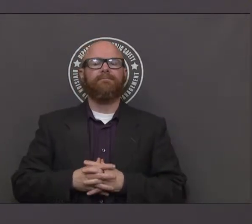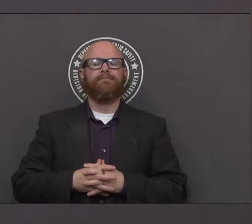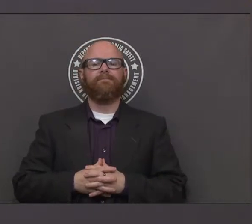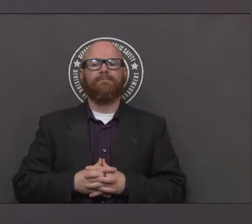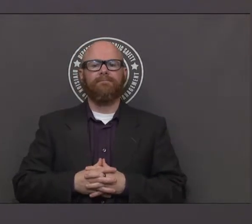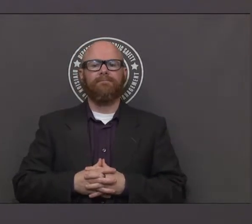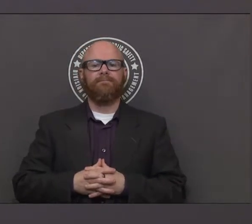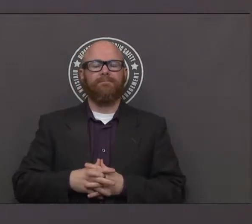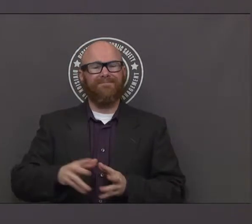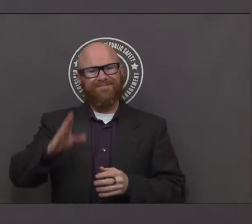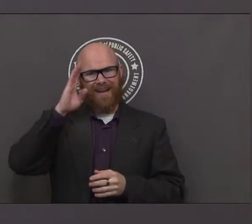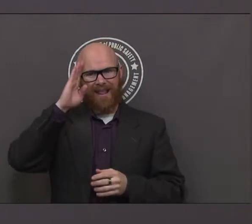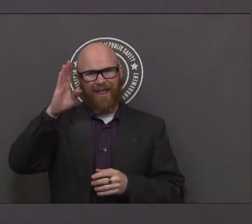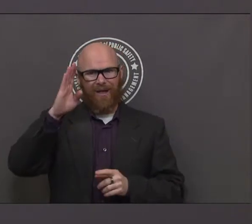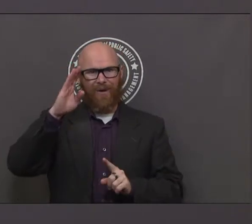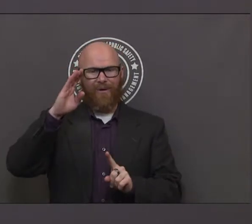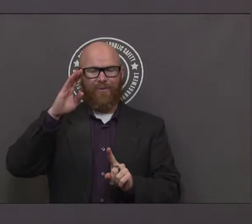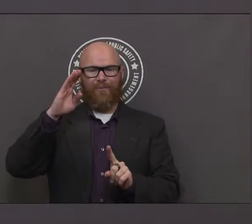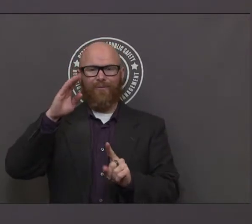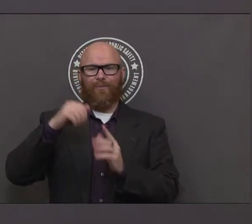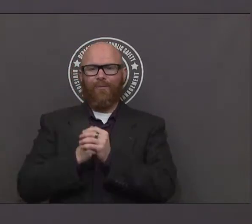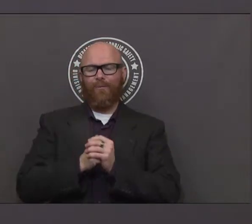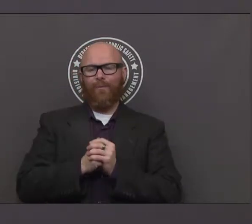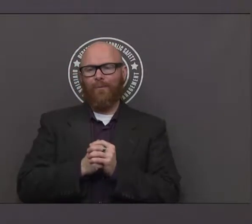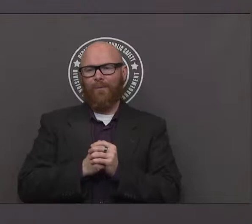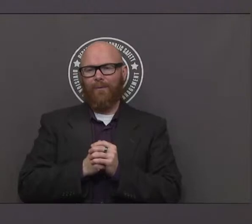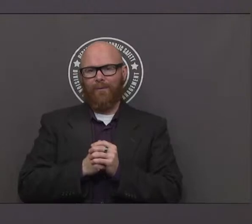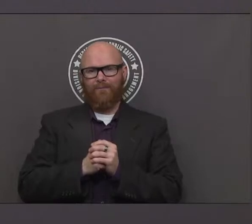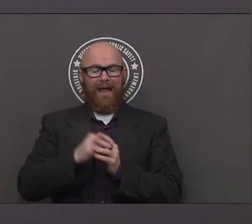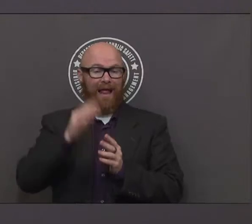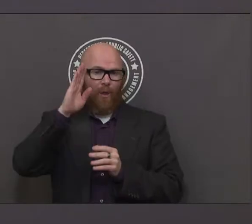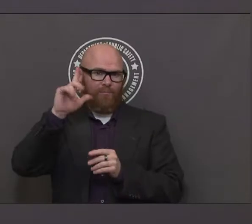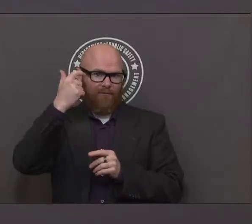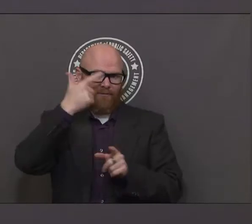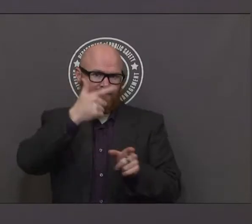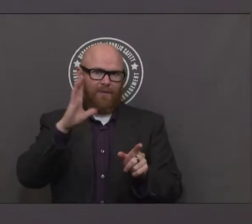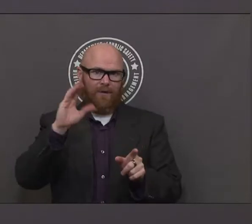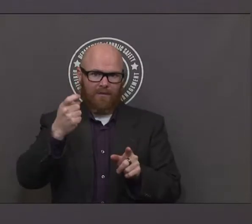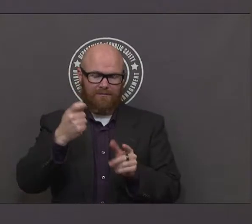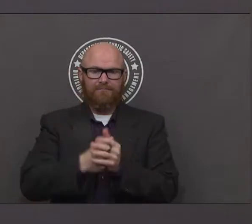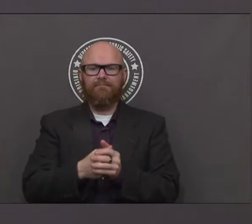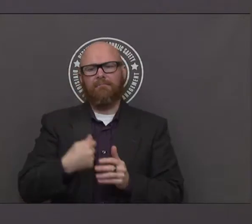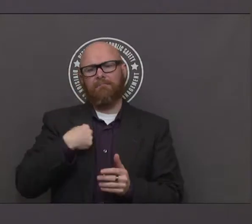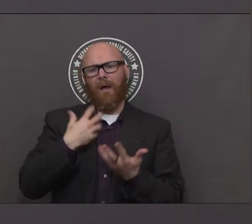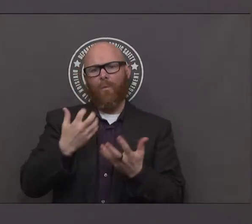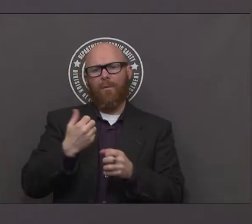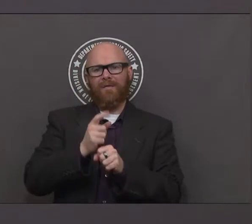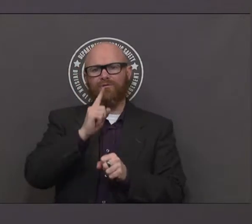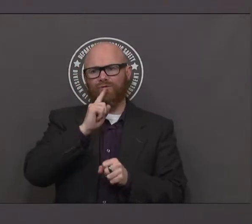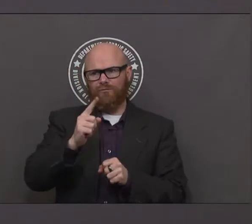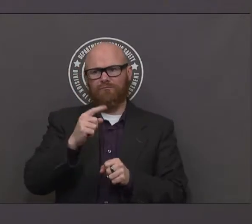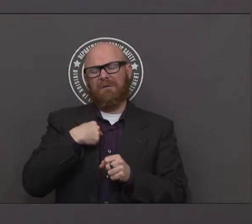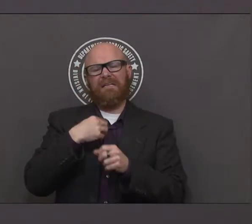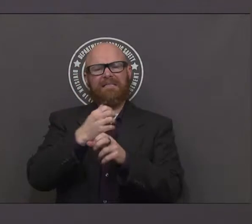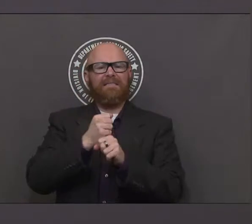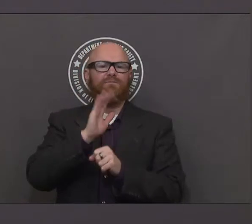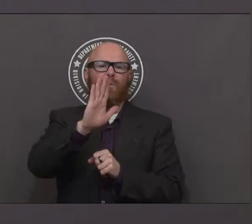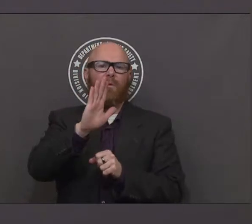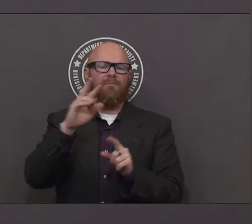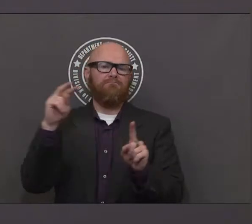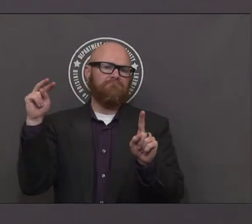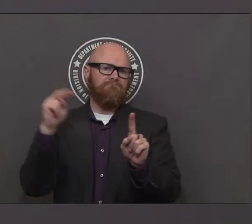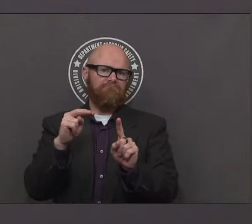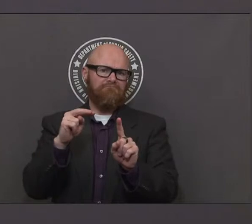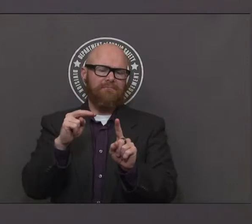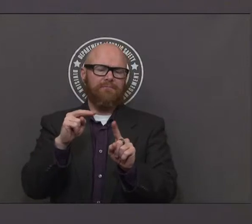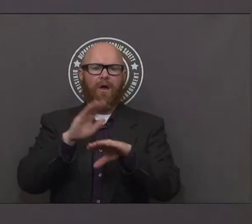Yes, this is Tamara Baifanua with Fox 13. Hello, Governor Cox. I just wanted to get your position